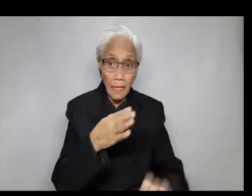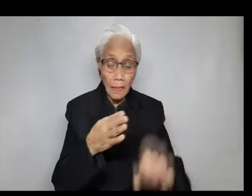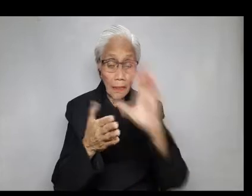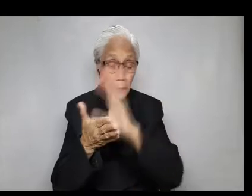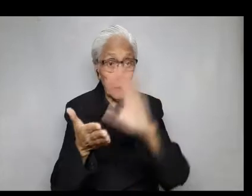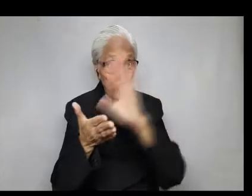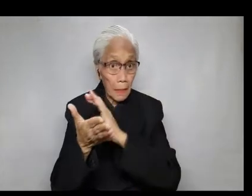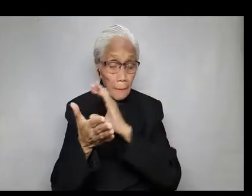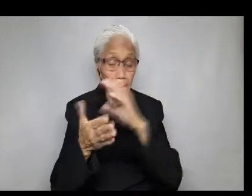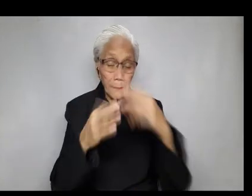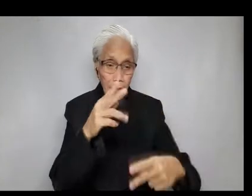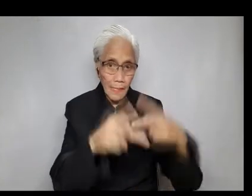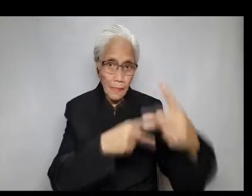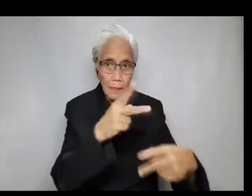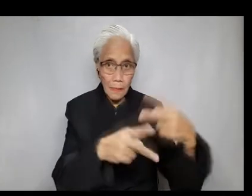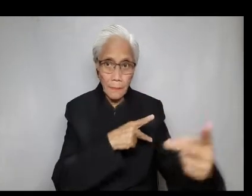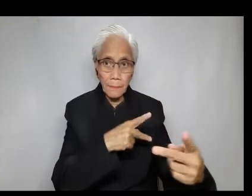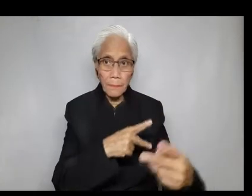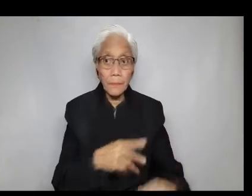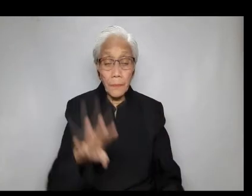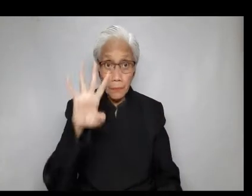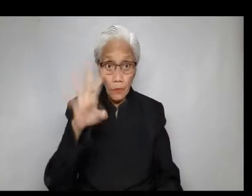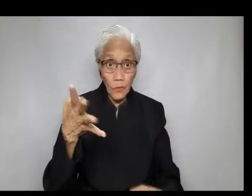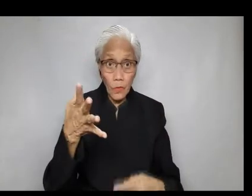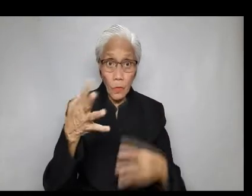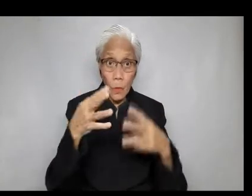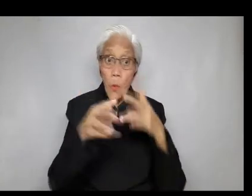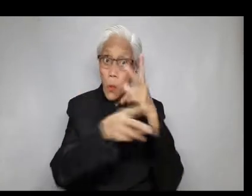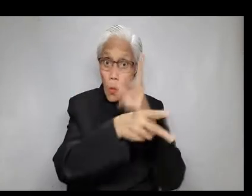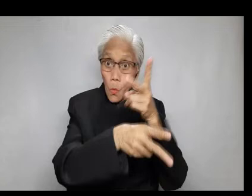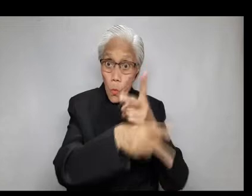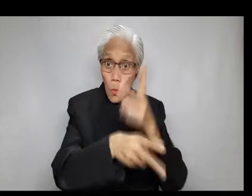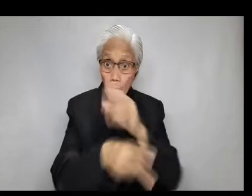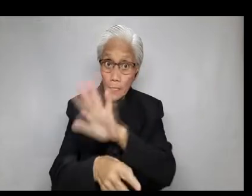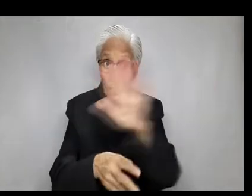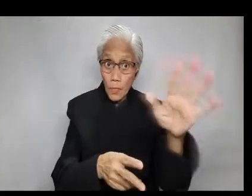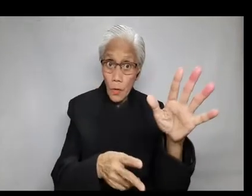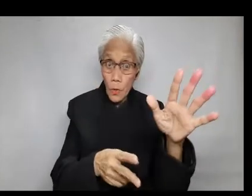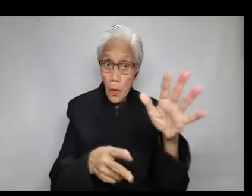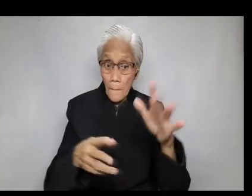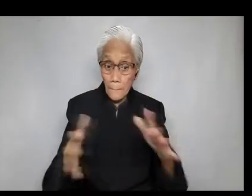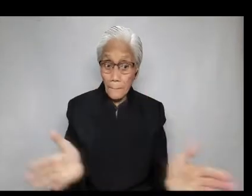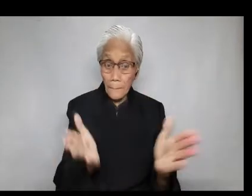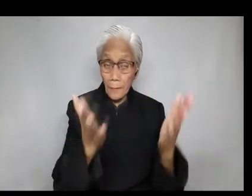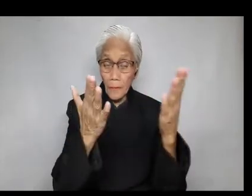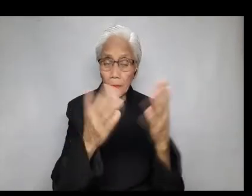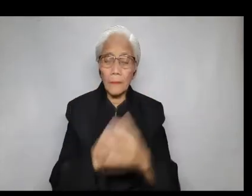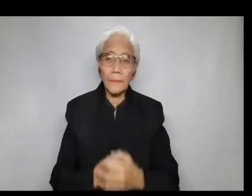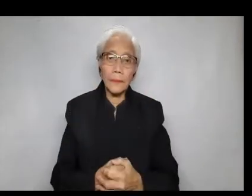and end the critiquing process. Fourth, watch your